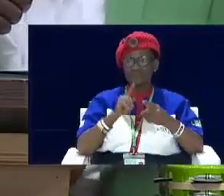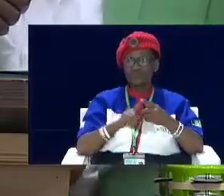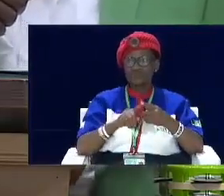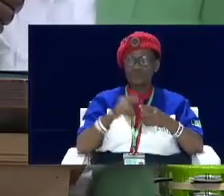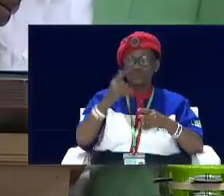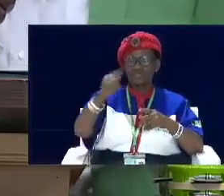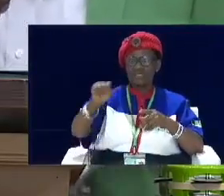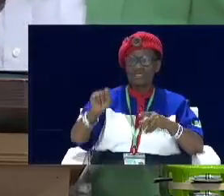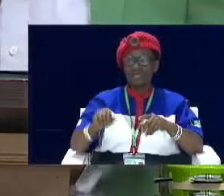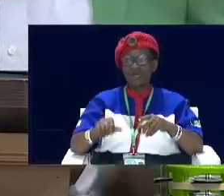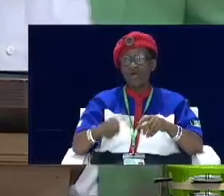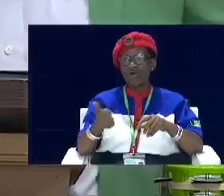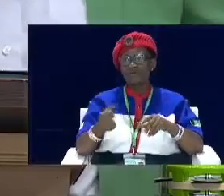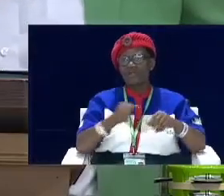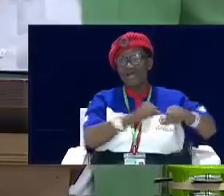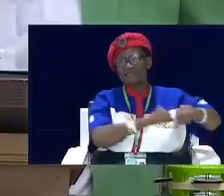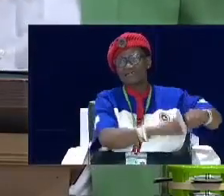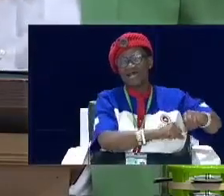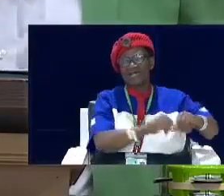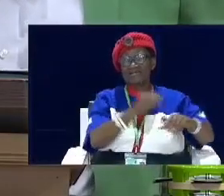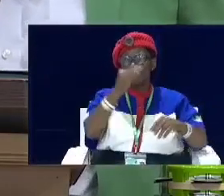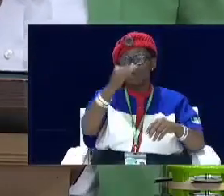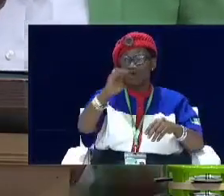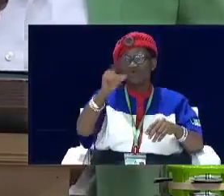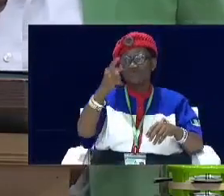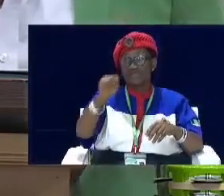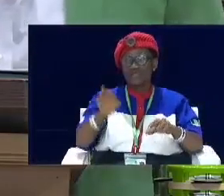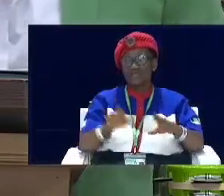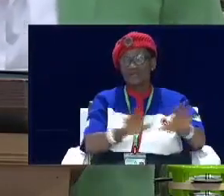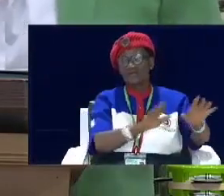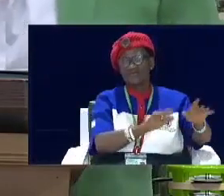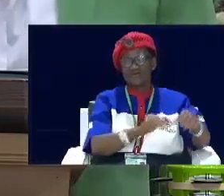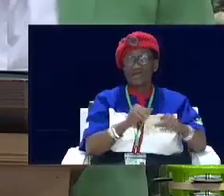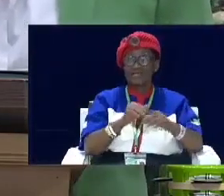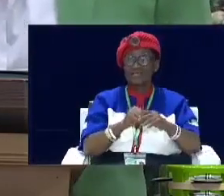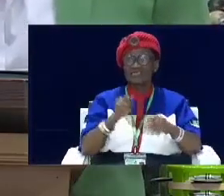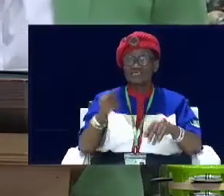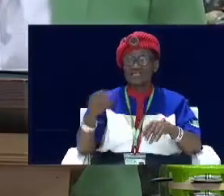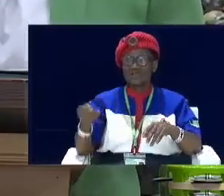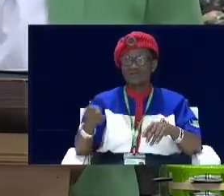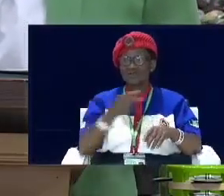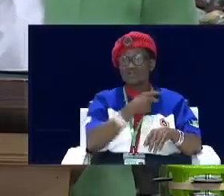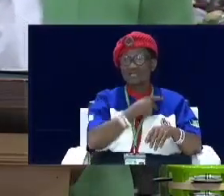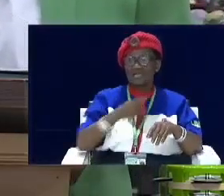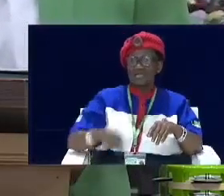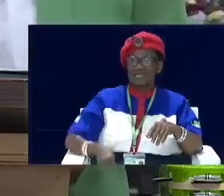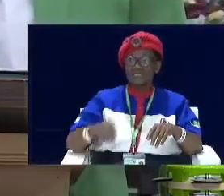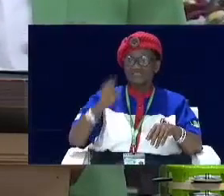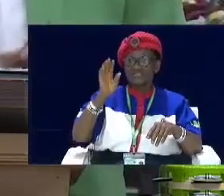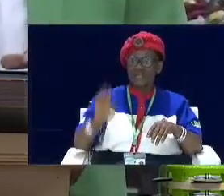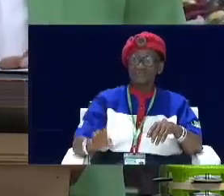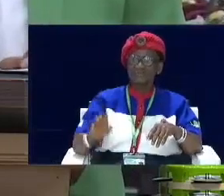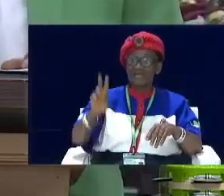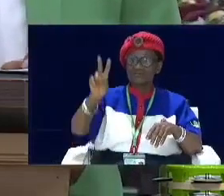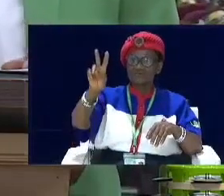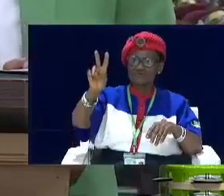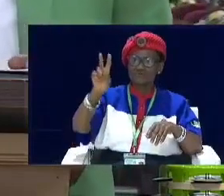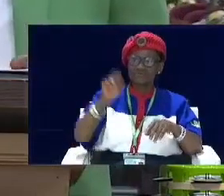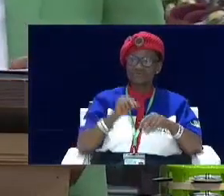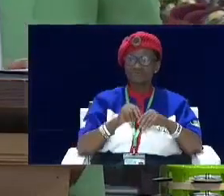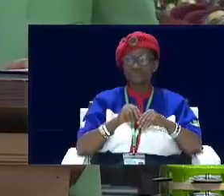of Jordan. Lo si odikeji odo. In 2 Kings chapter 2. Ni oba keji ori keji.